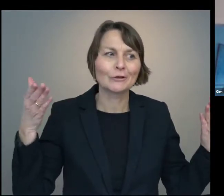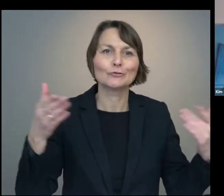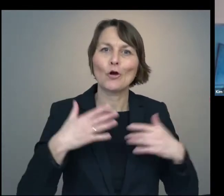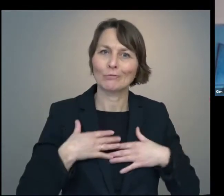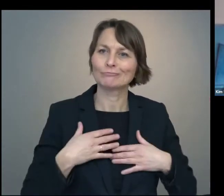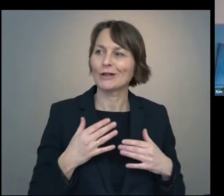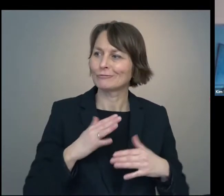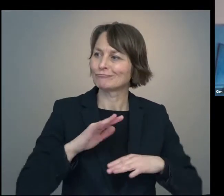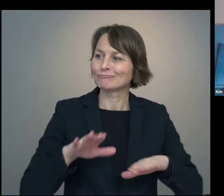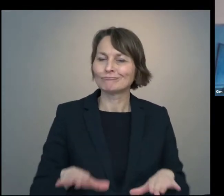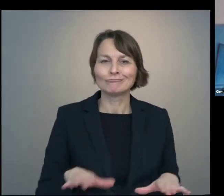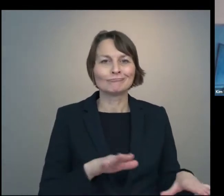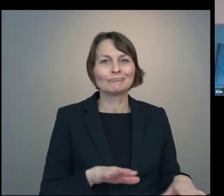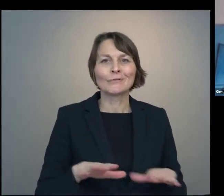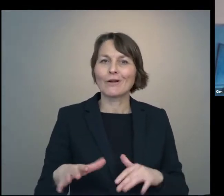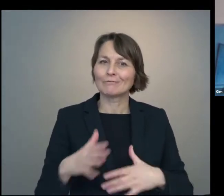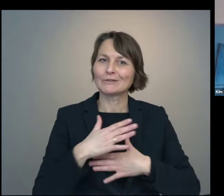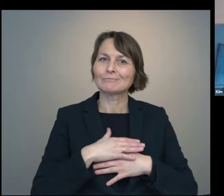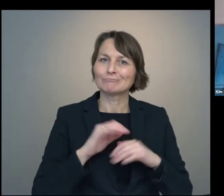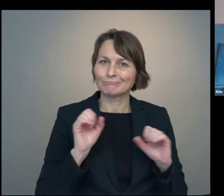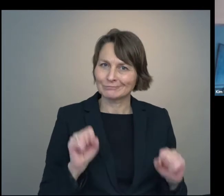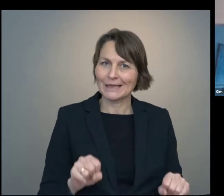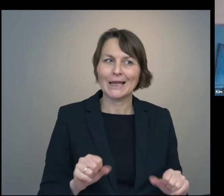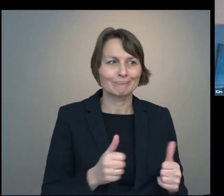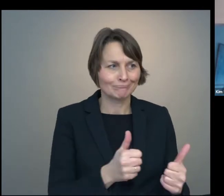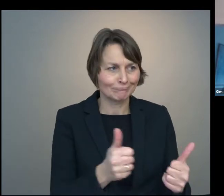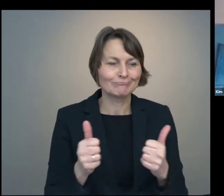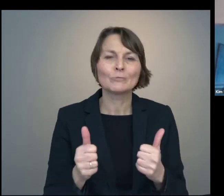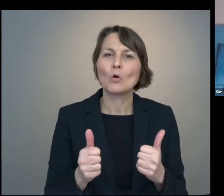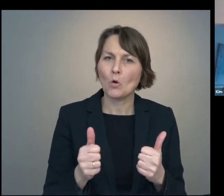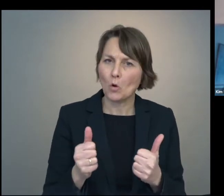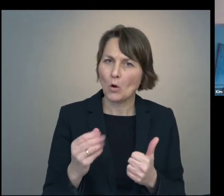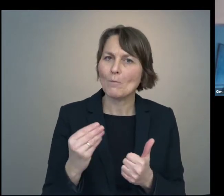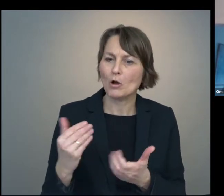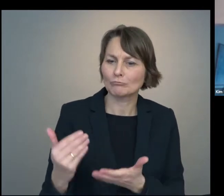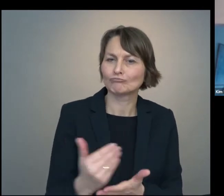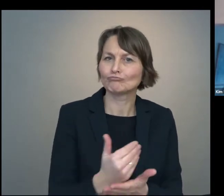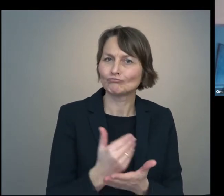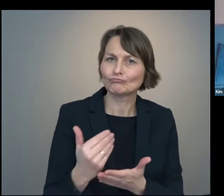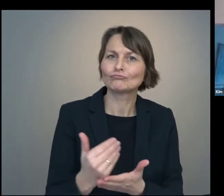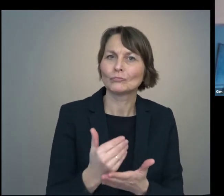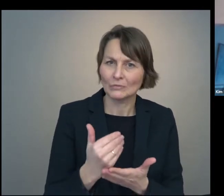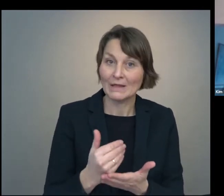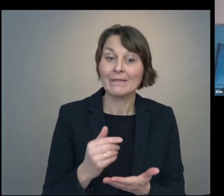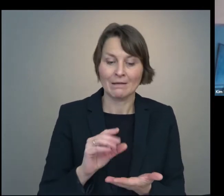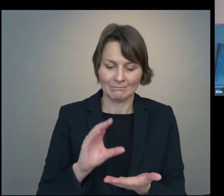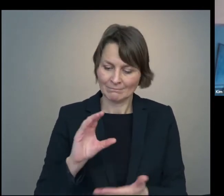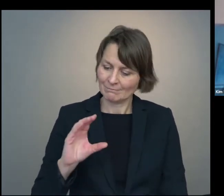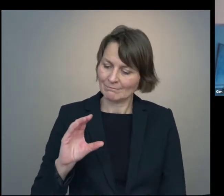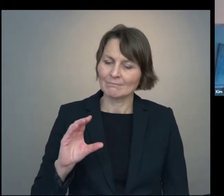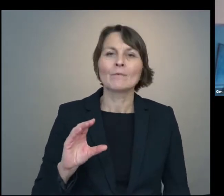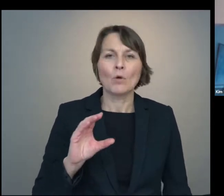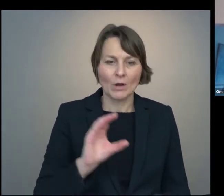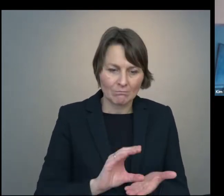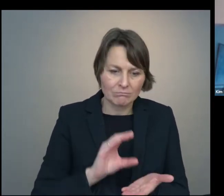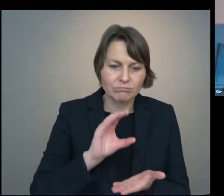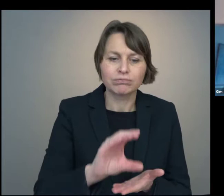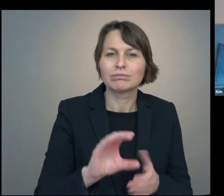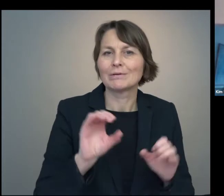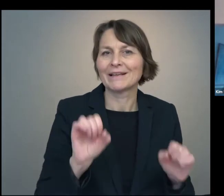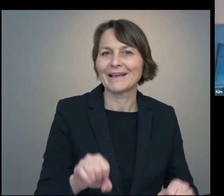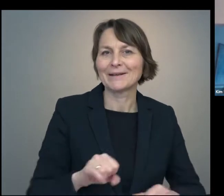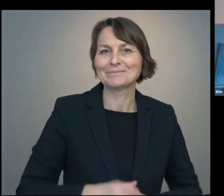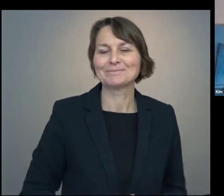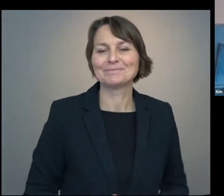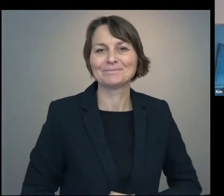more comfortable that we can invest accordingly.